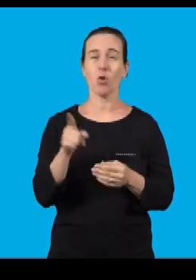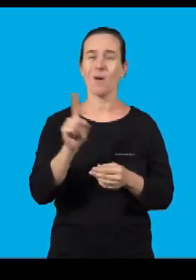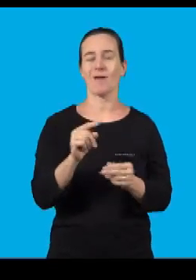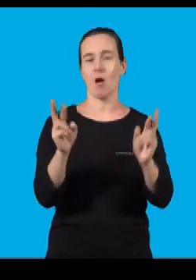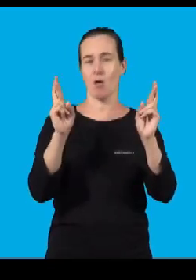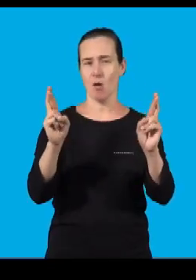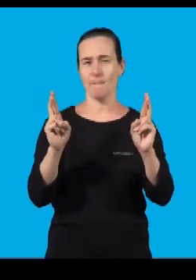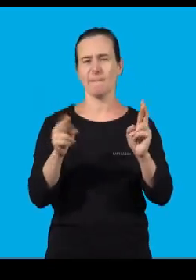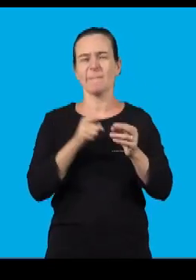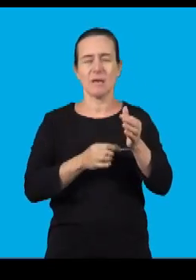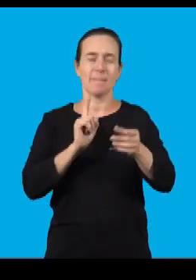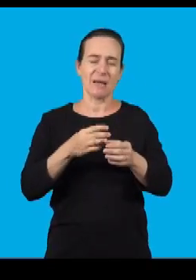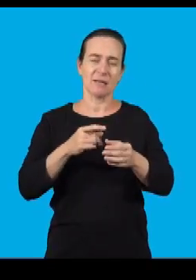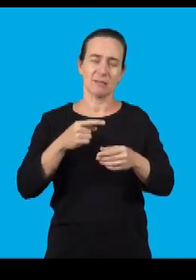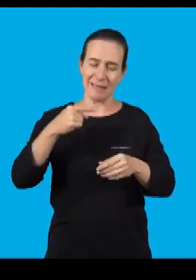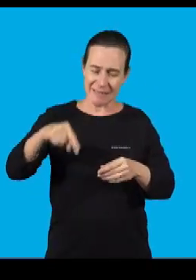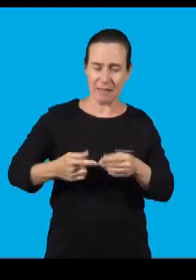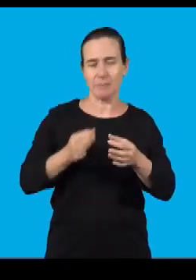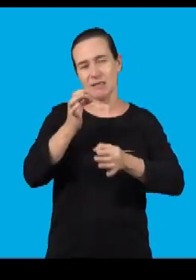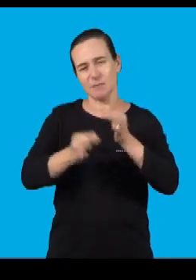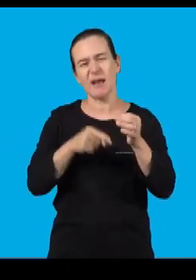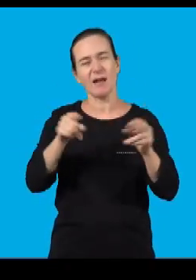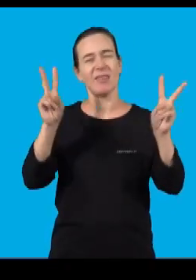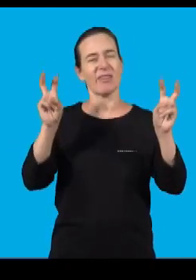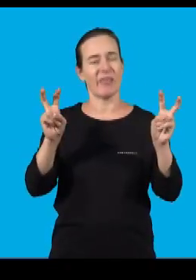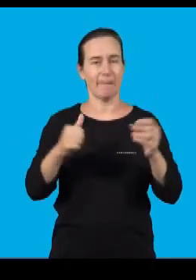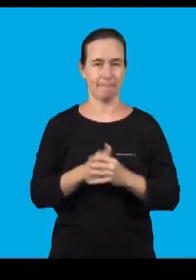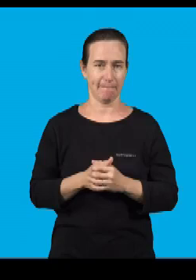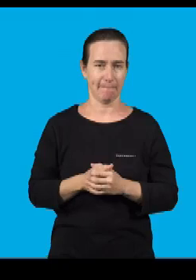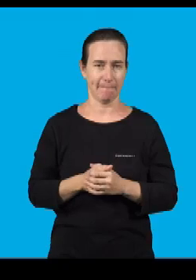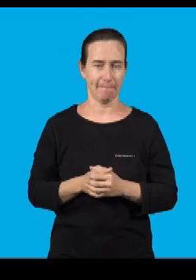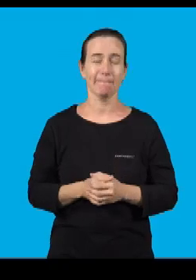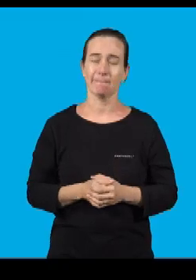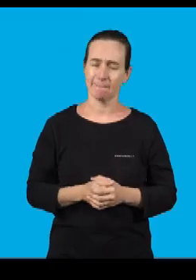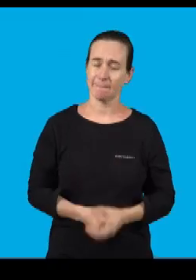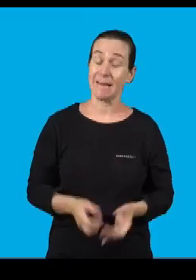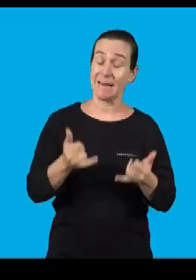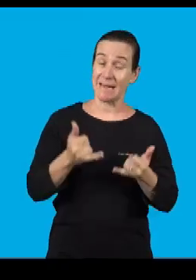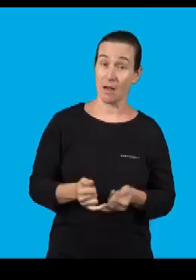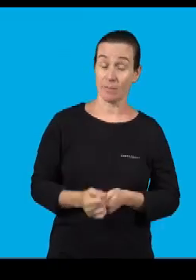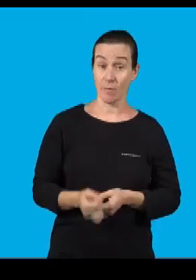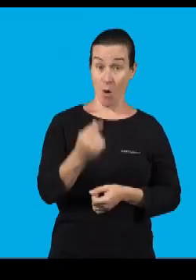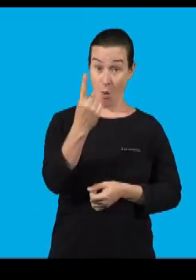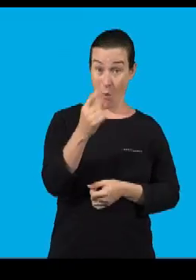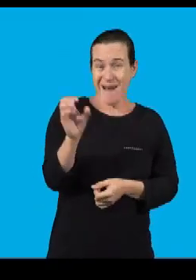is hope. Discuss this theme. Now I'm going to take a minute. Let's just break down. One of the themes